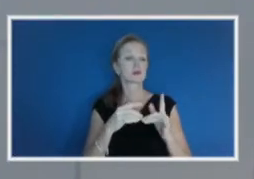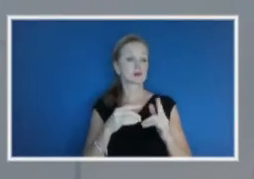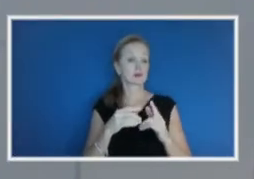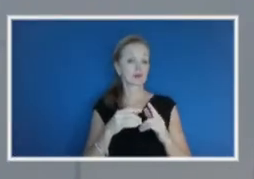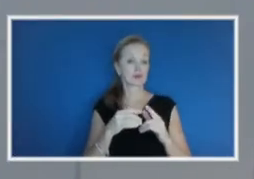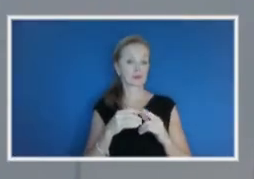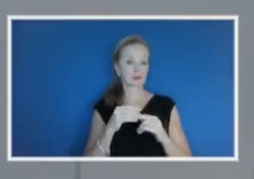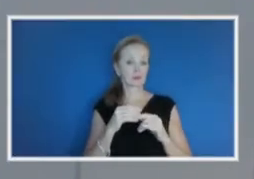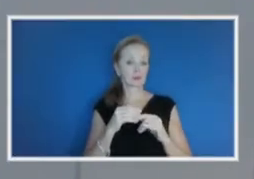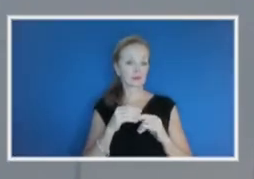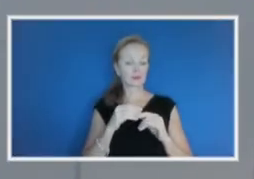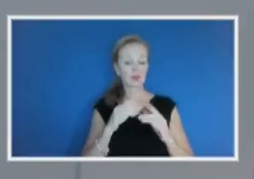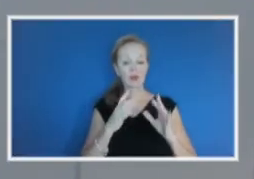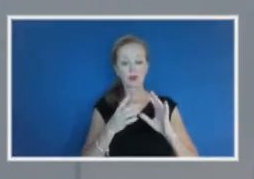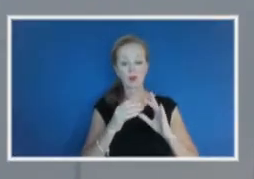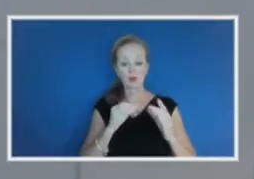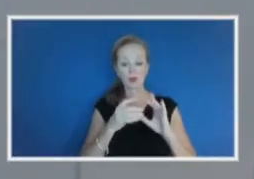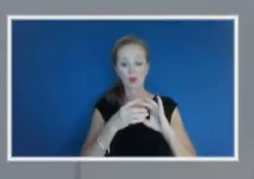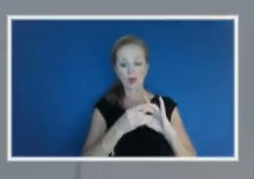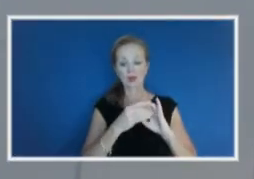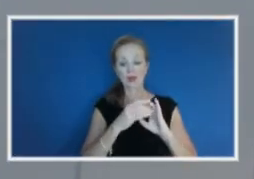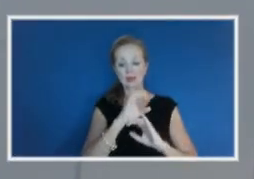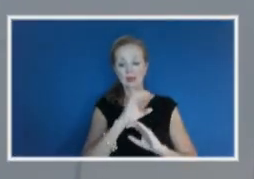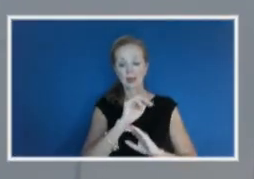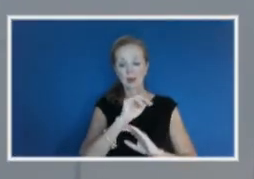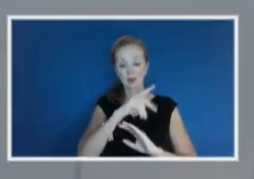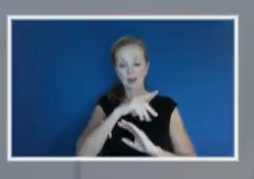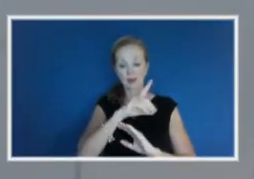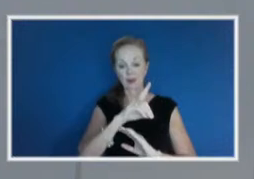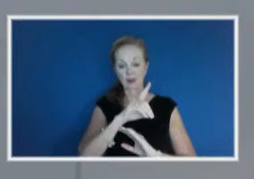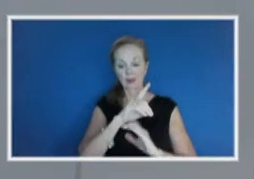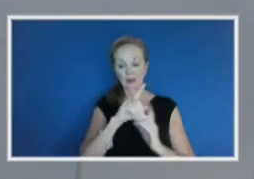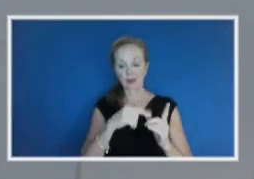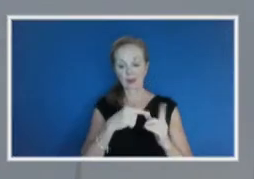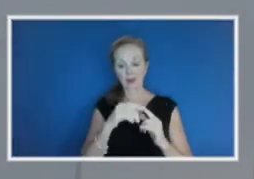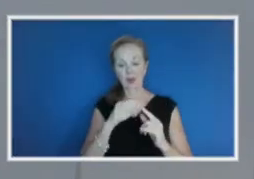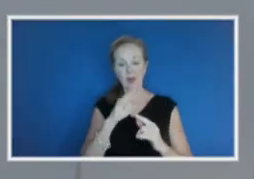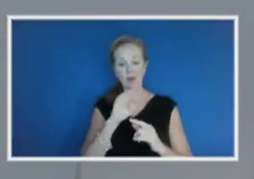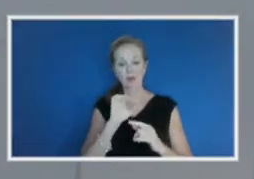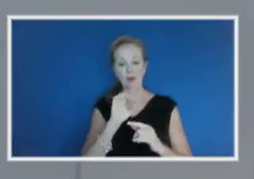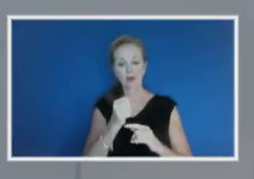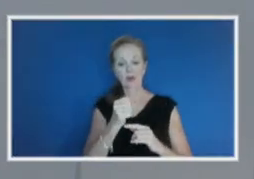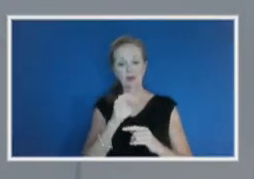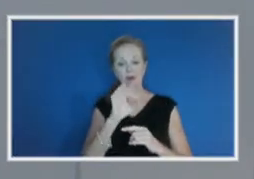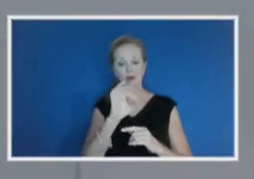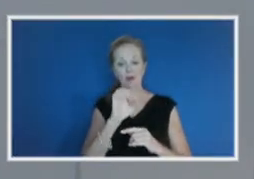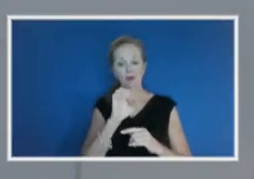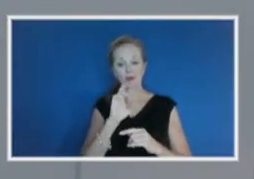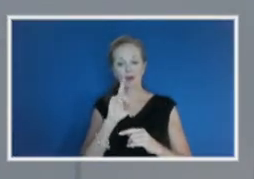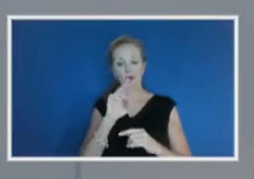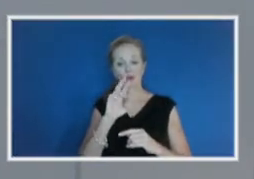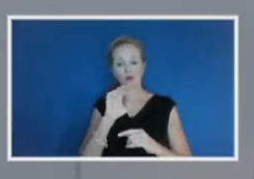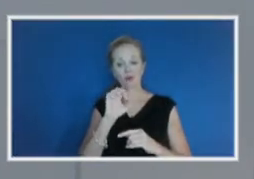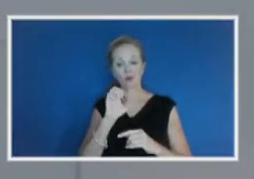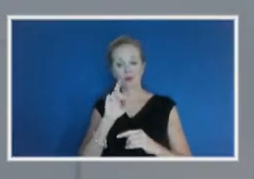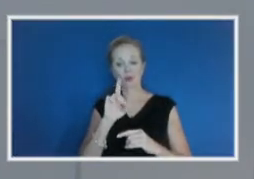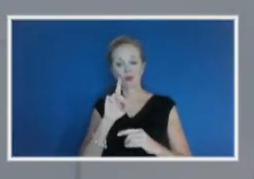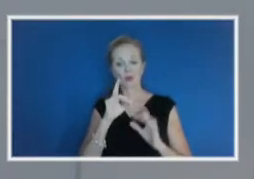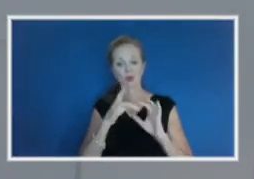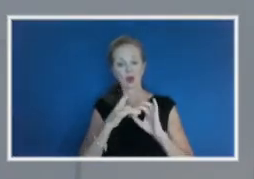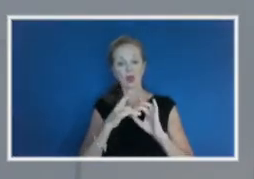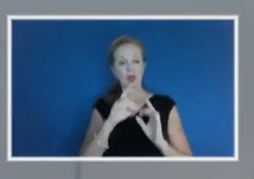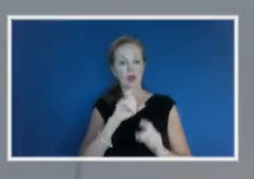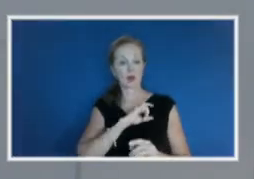the relationship between CMPD and Cure Violence on Bayesford Road, specifically related to the police department